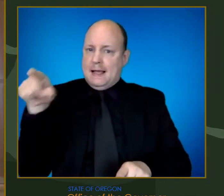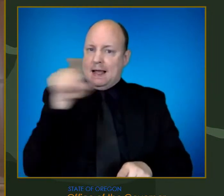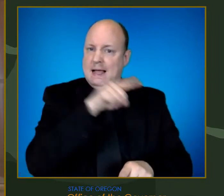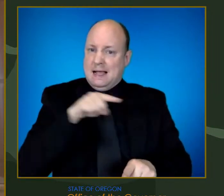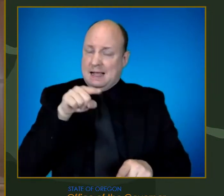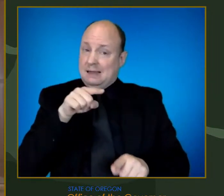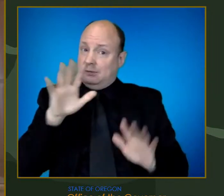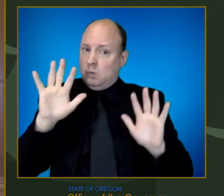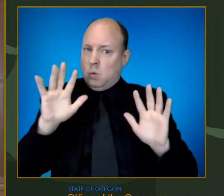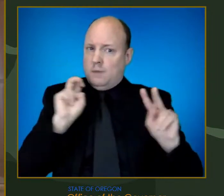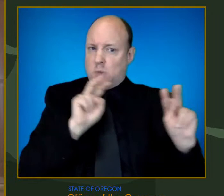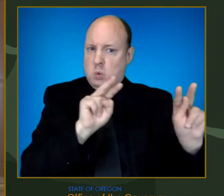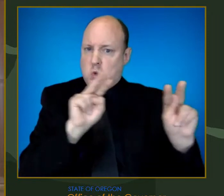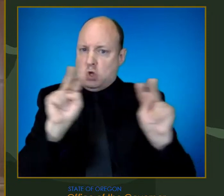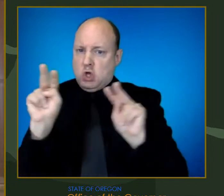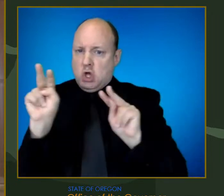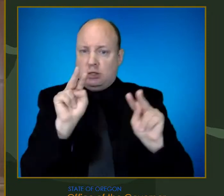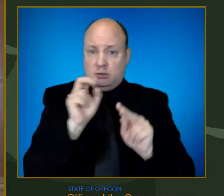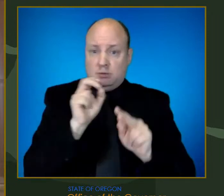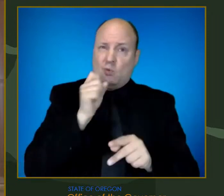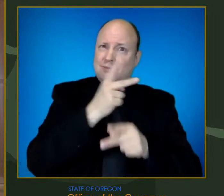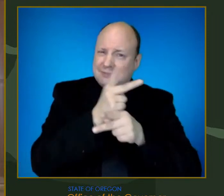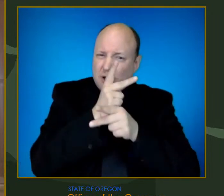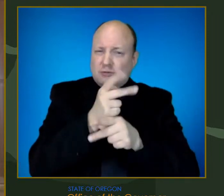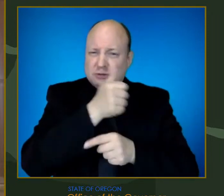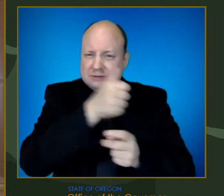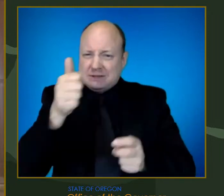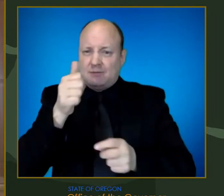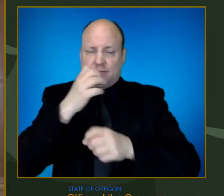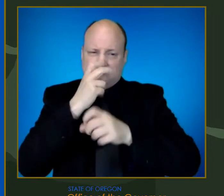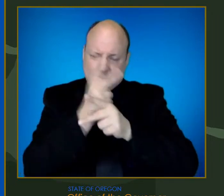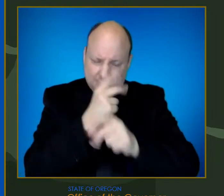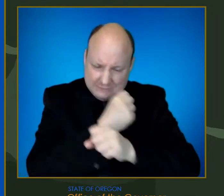safe. And with that, I'm going to turn it over to Director Allen.